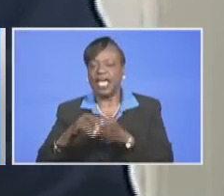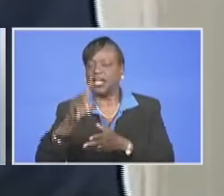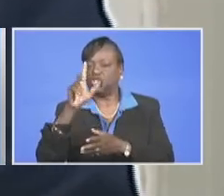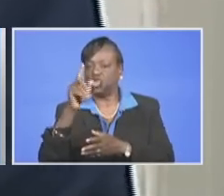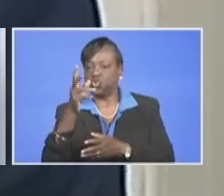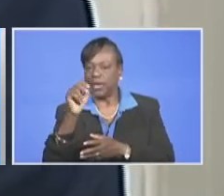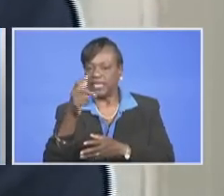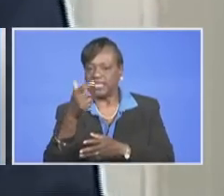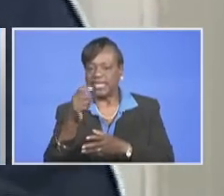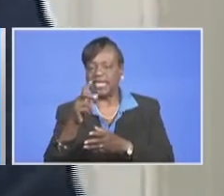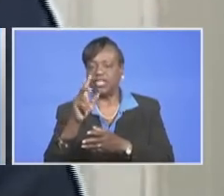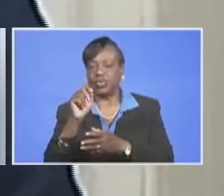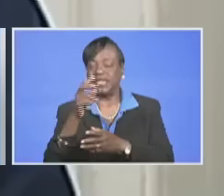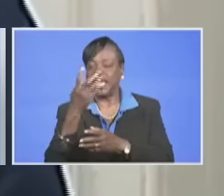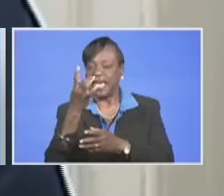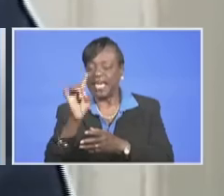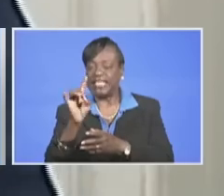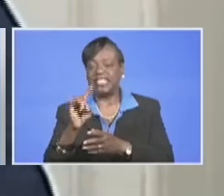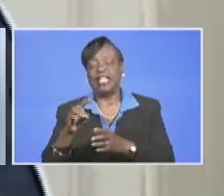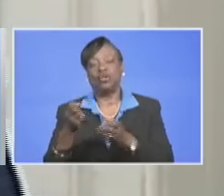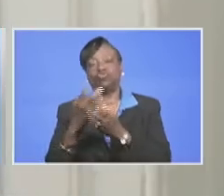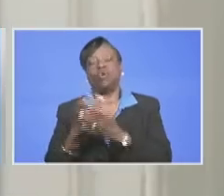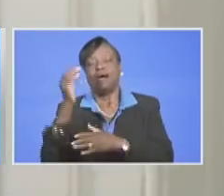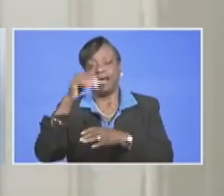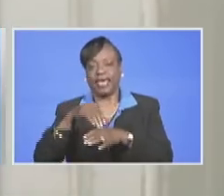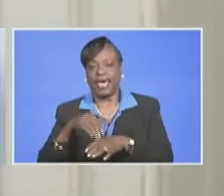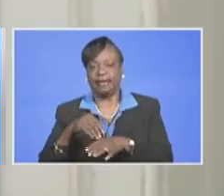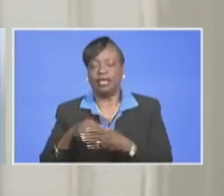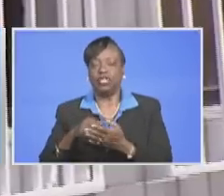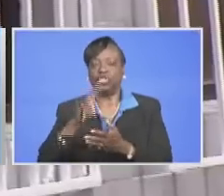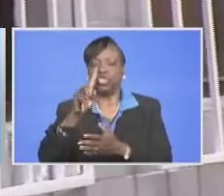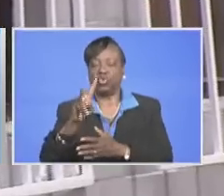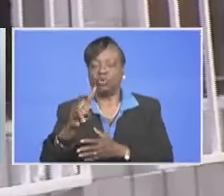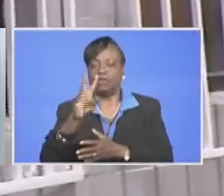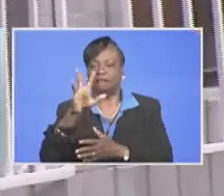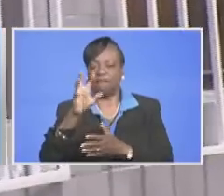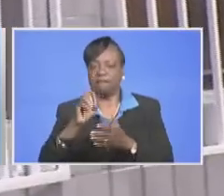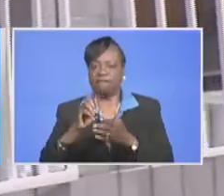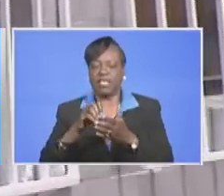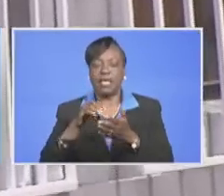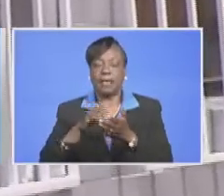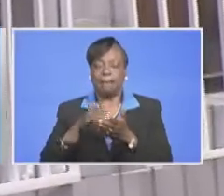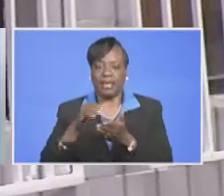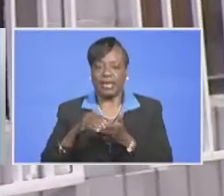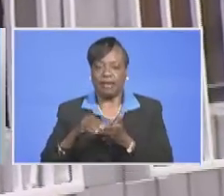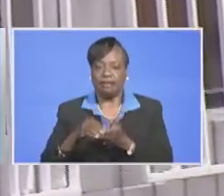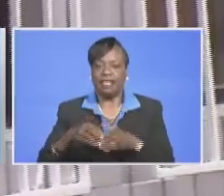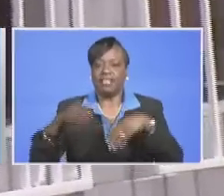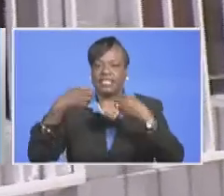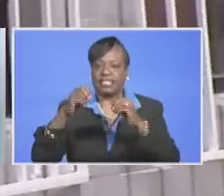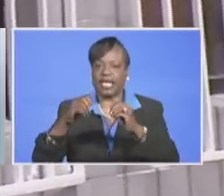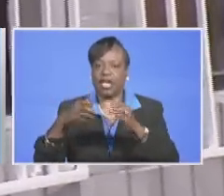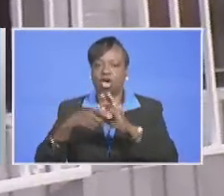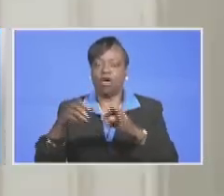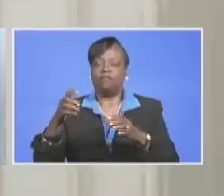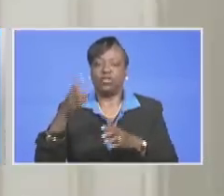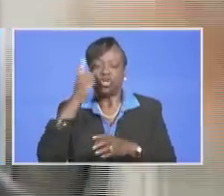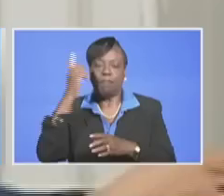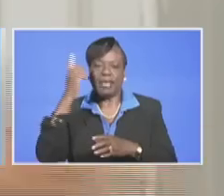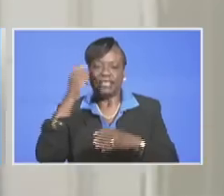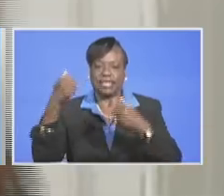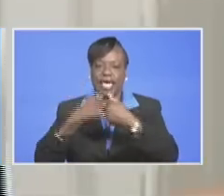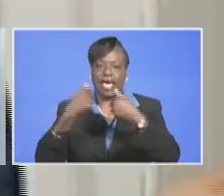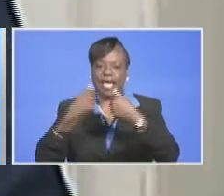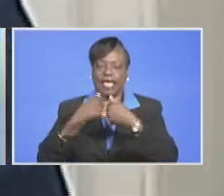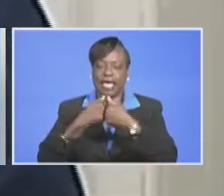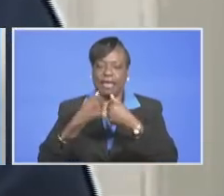2018, their sales are projected to grow another $20 million to $215 million. The sales of the domestic gaming business, after they paid out all the